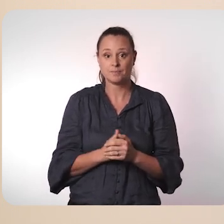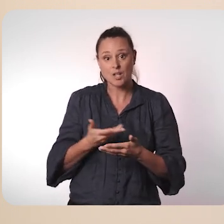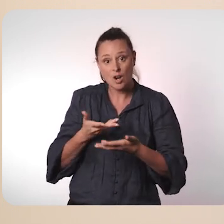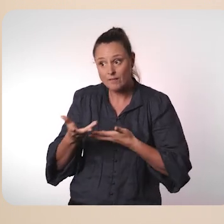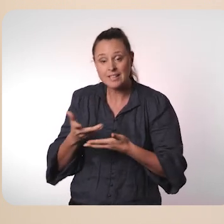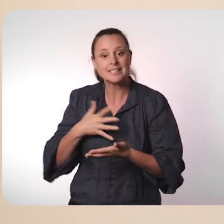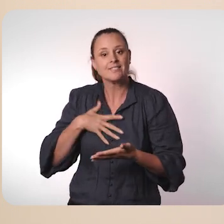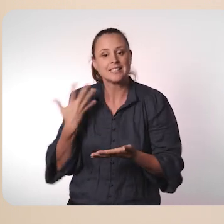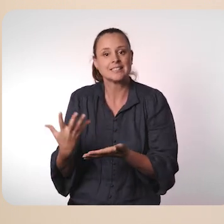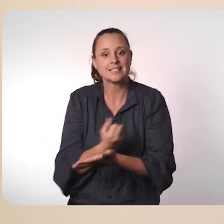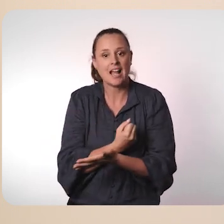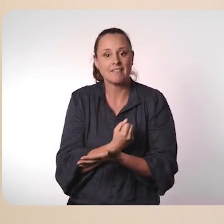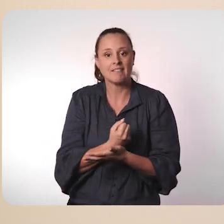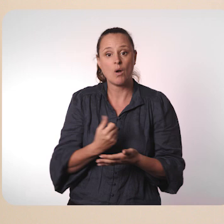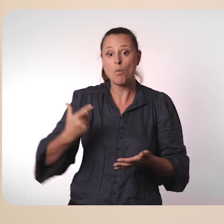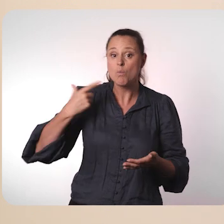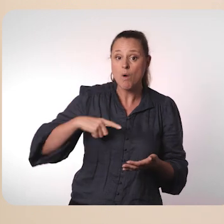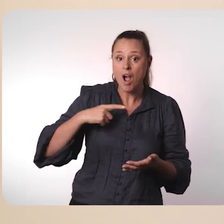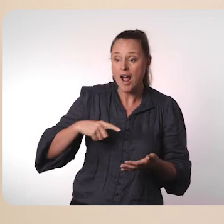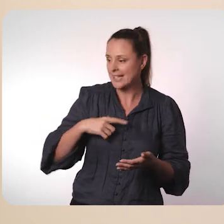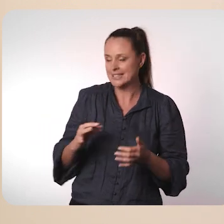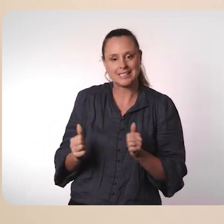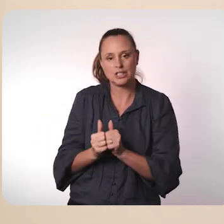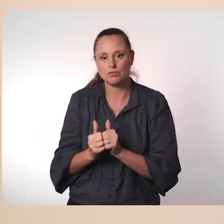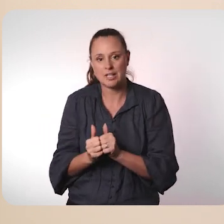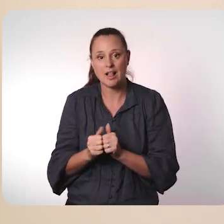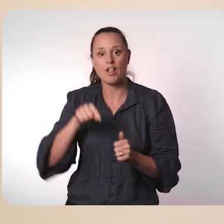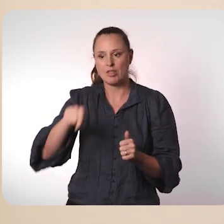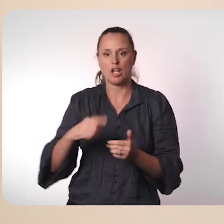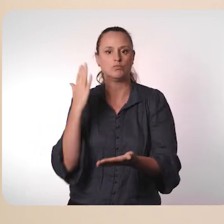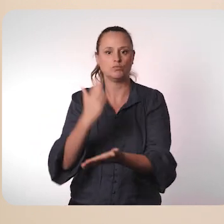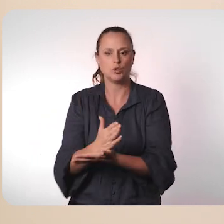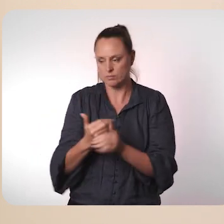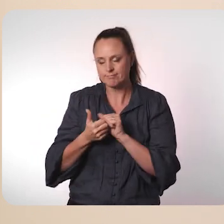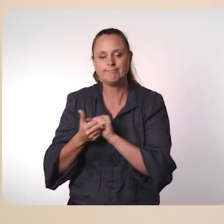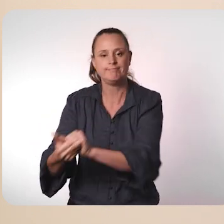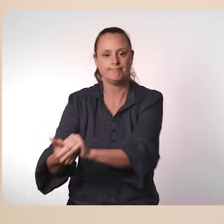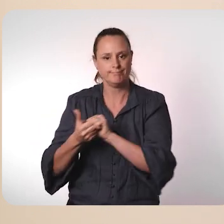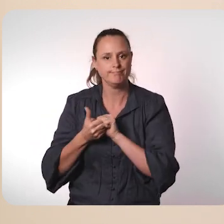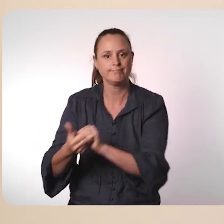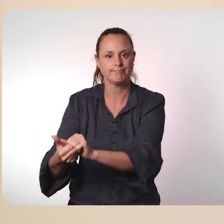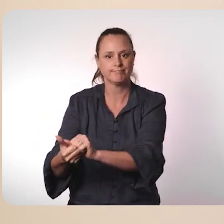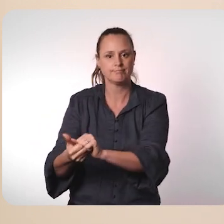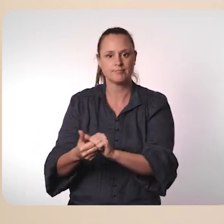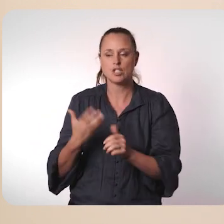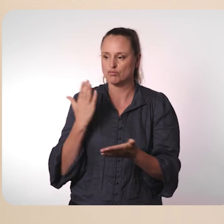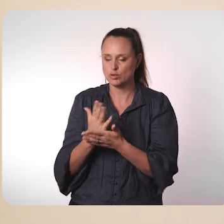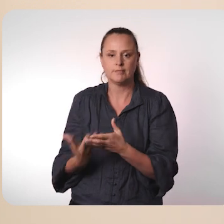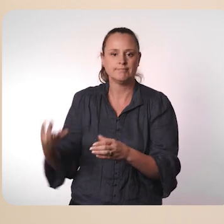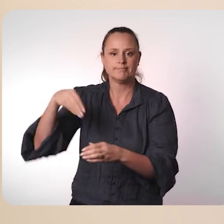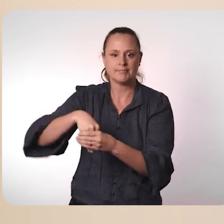say why they can't, that is partnership. That is true inclusion and